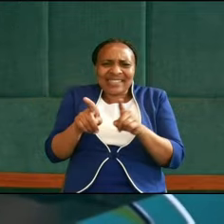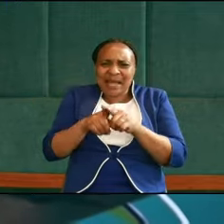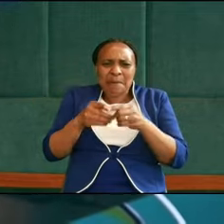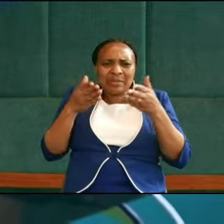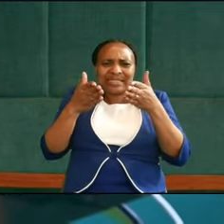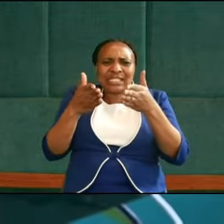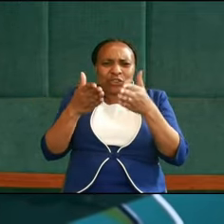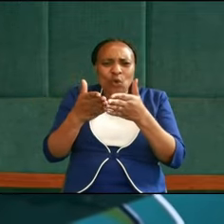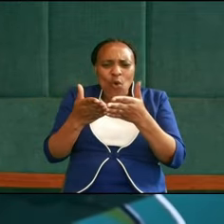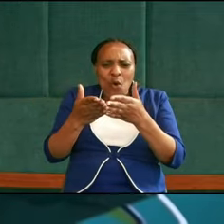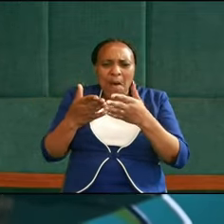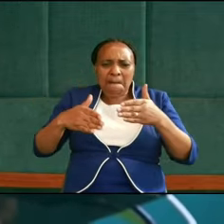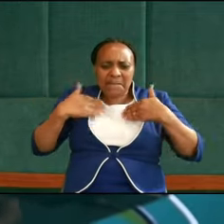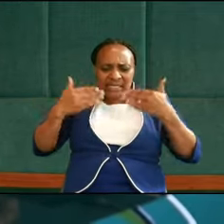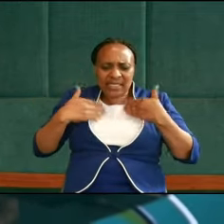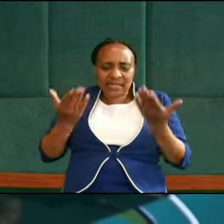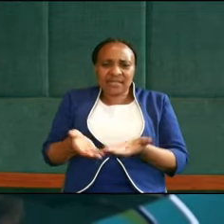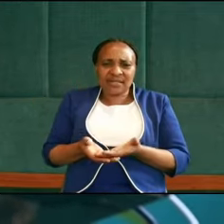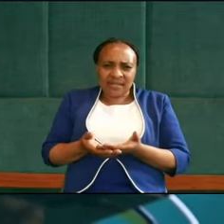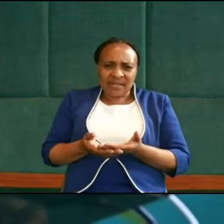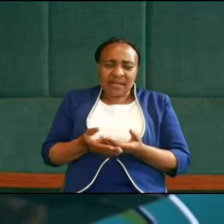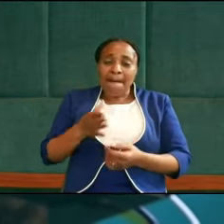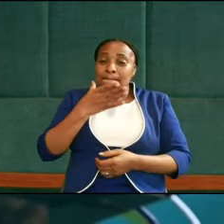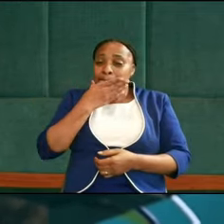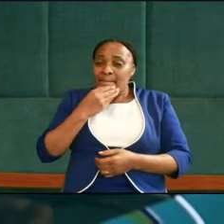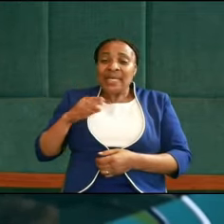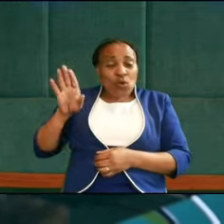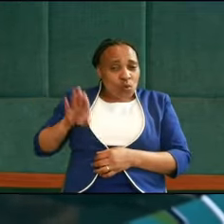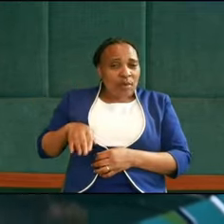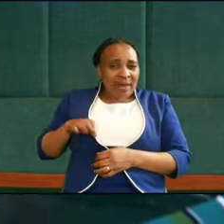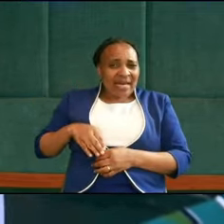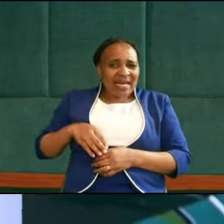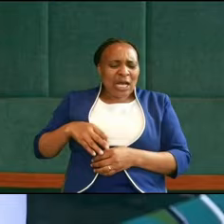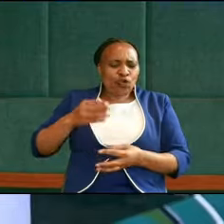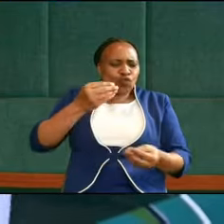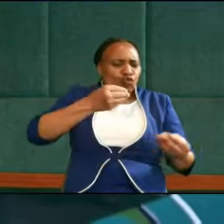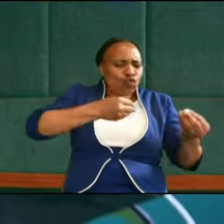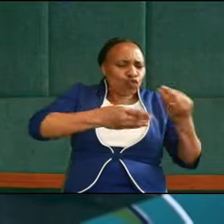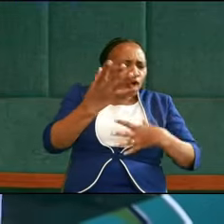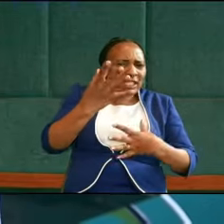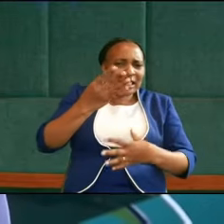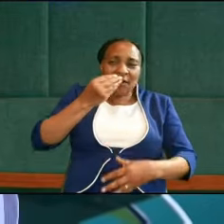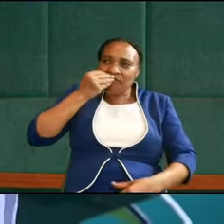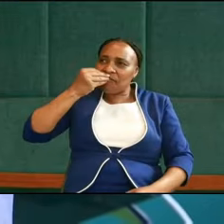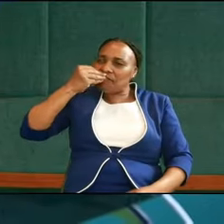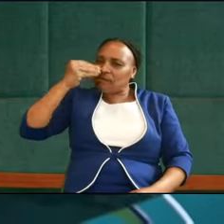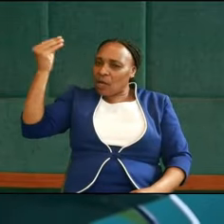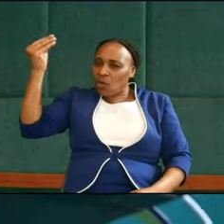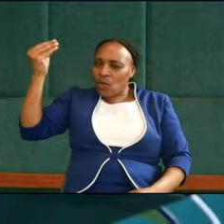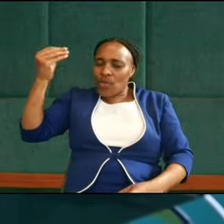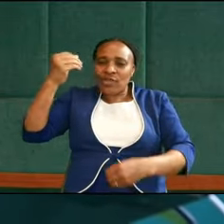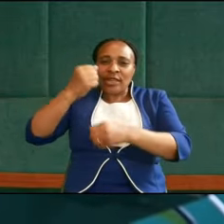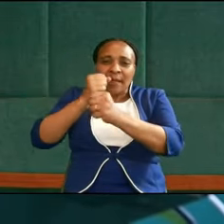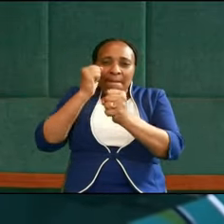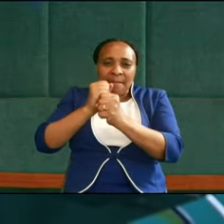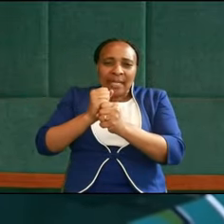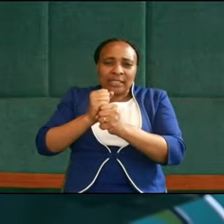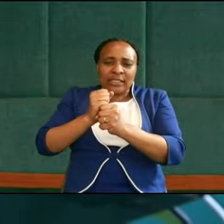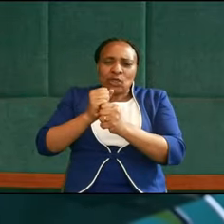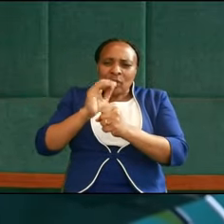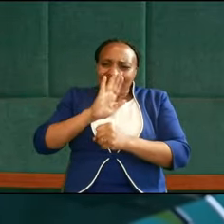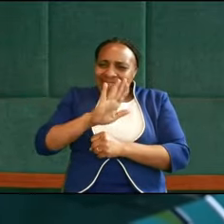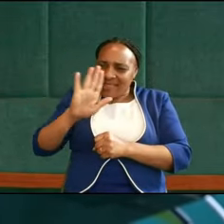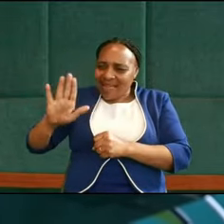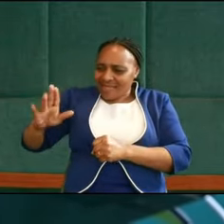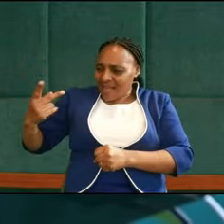pleasures. Men and women have sold the vow they made to their